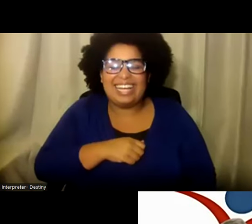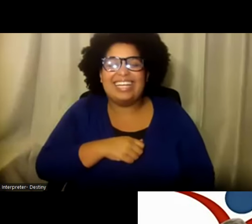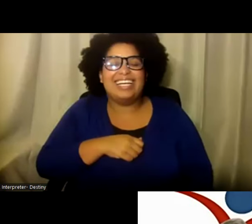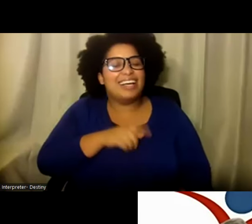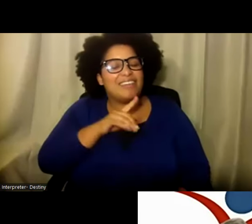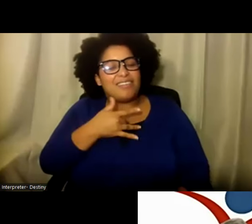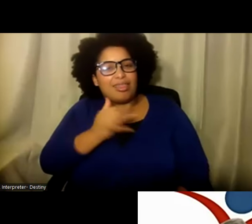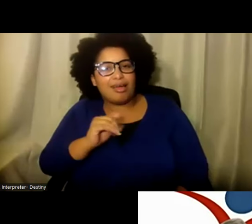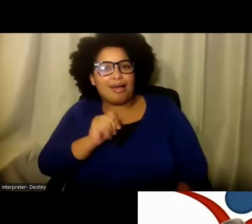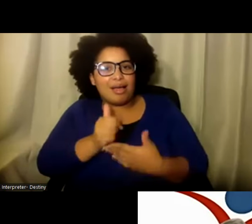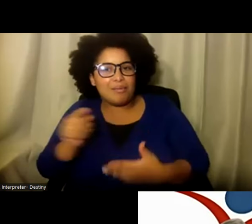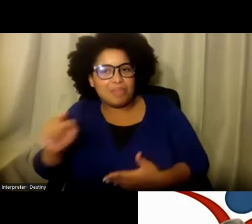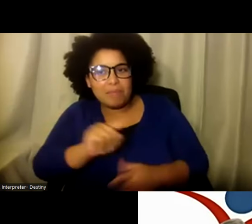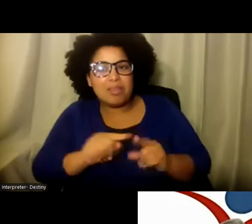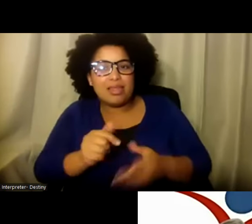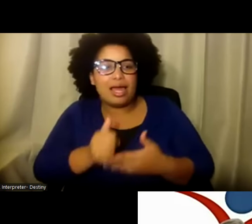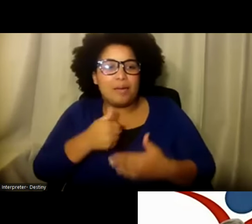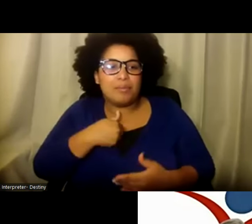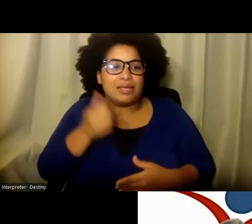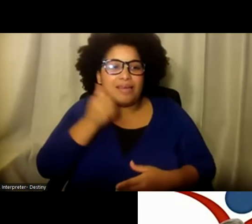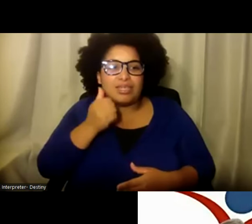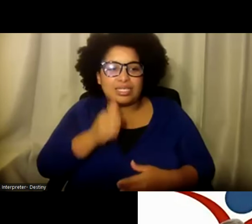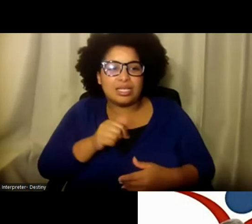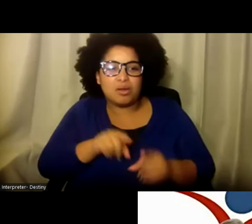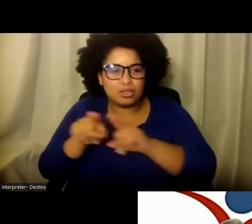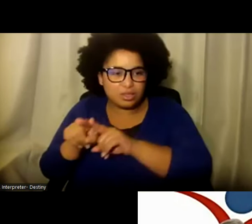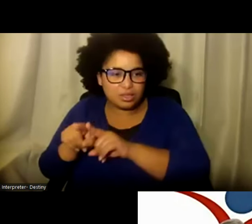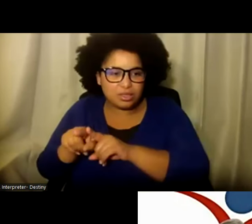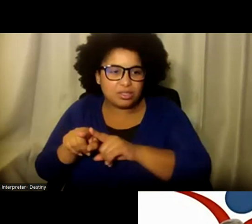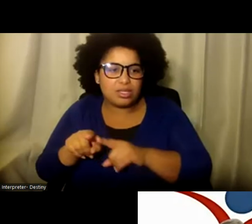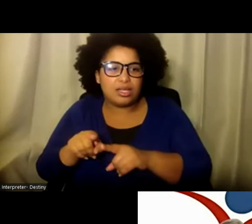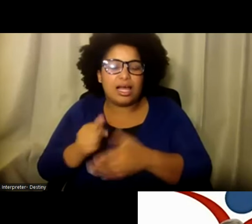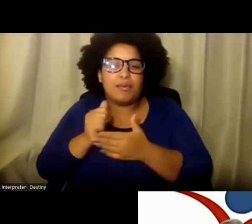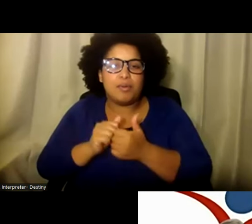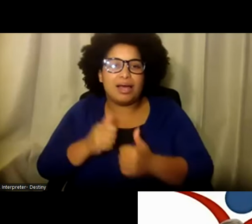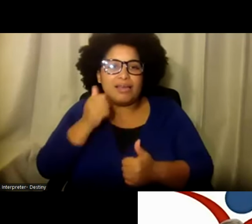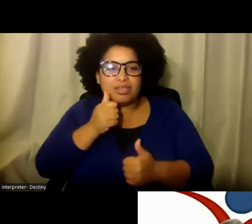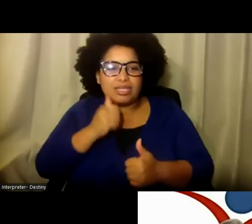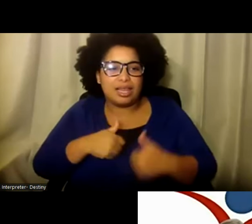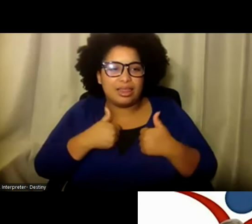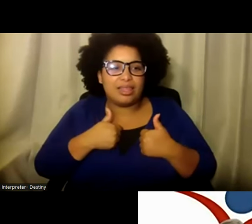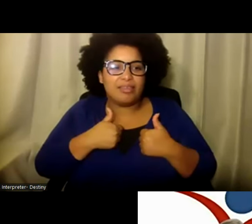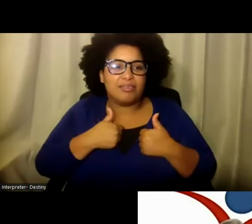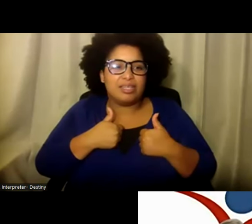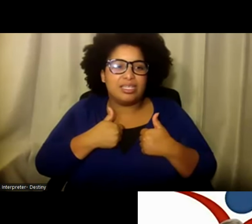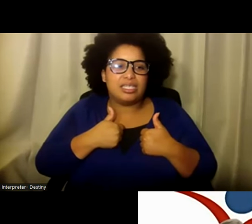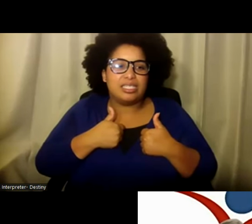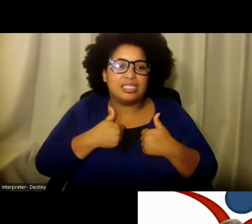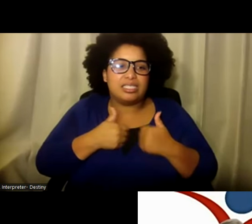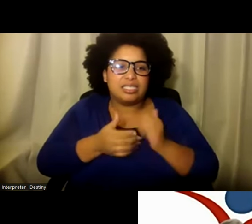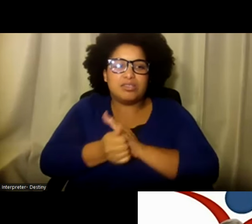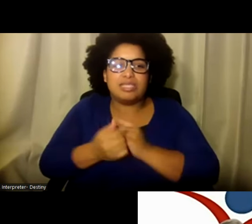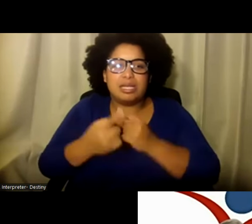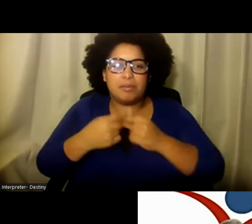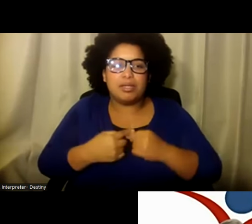not only do I feel like I help them, they help me every day in my everyday living skills also, because I feel like they depend on me for a lot of things.